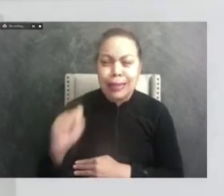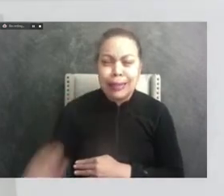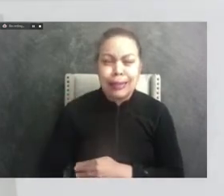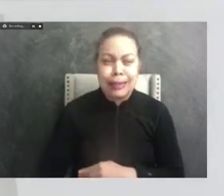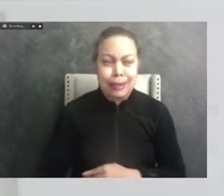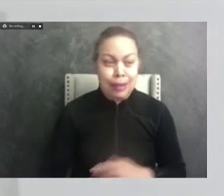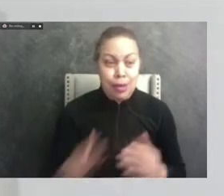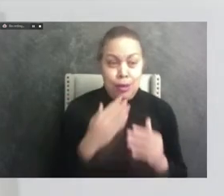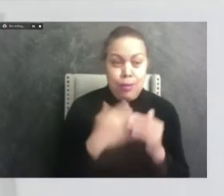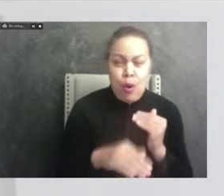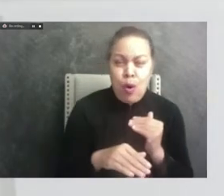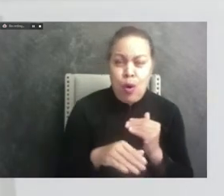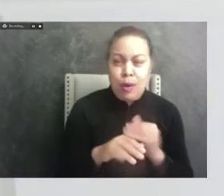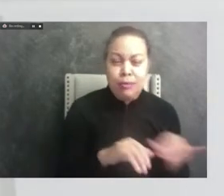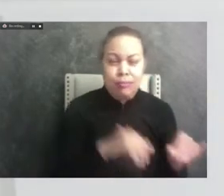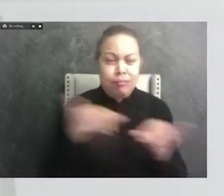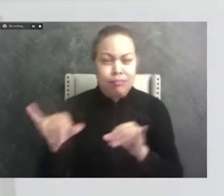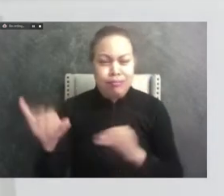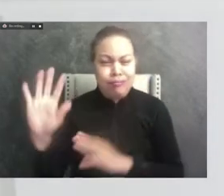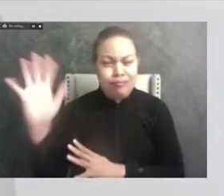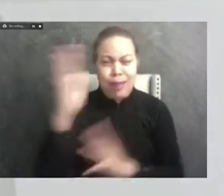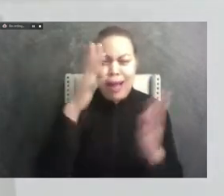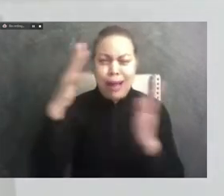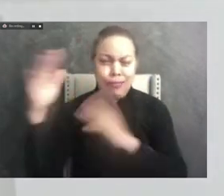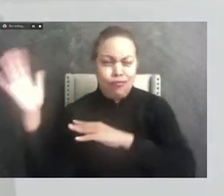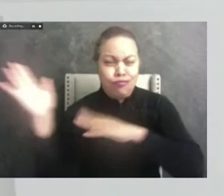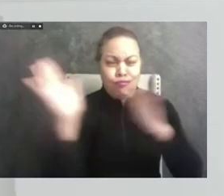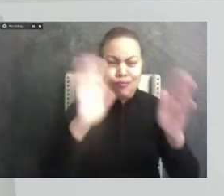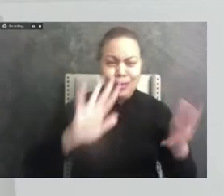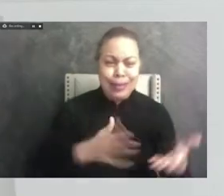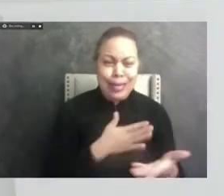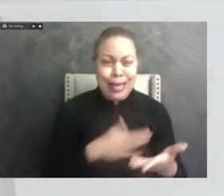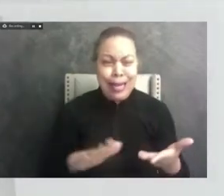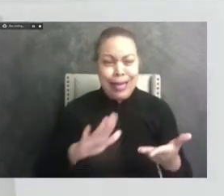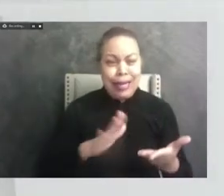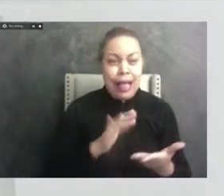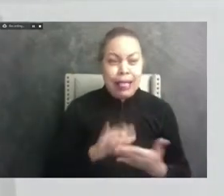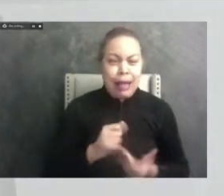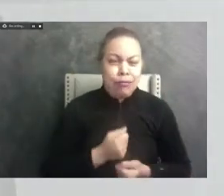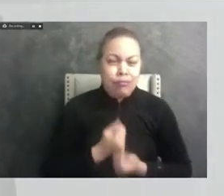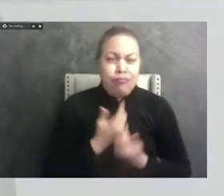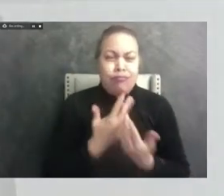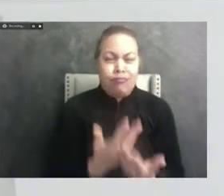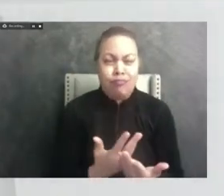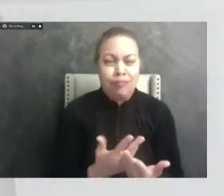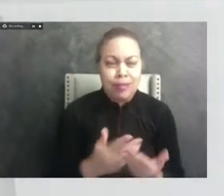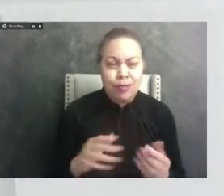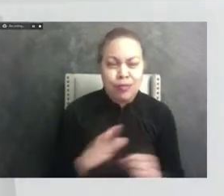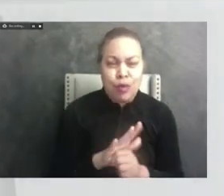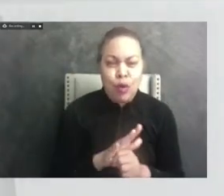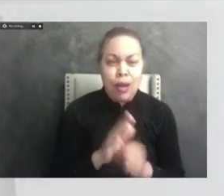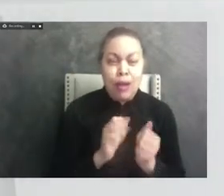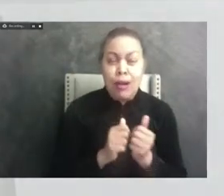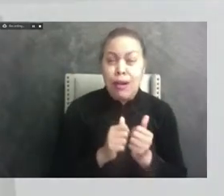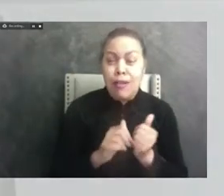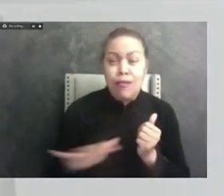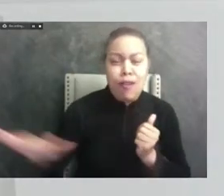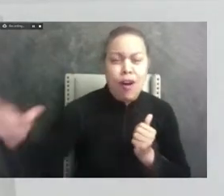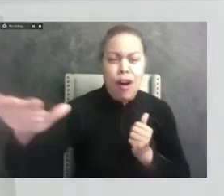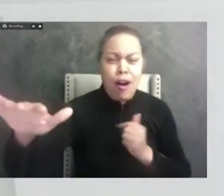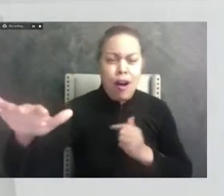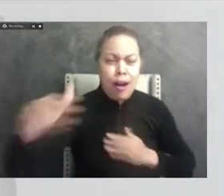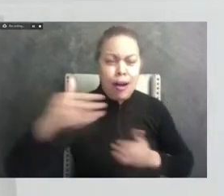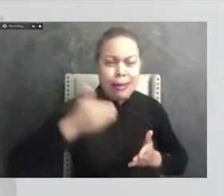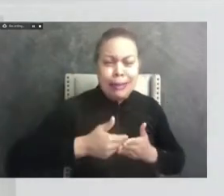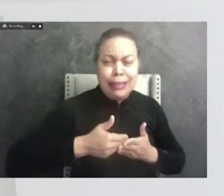Born like the pines to sing the harp and song in my breast, though far and near, there's none